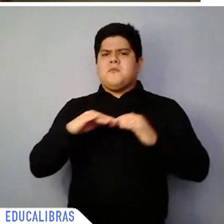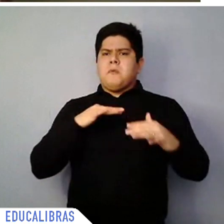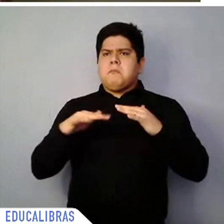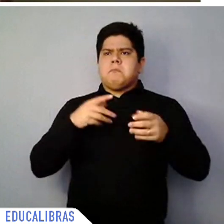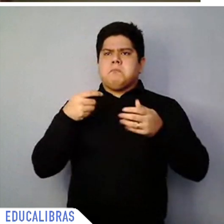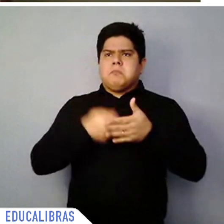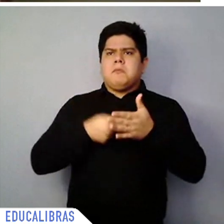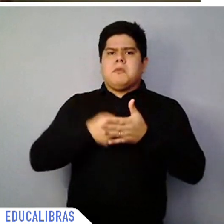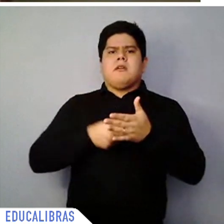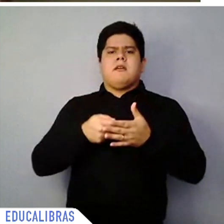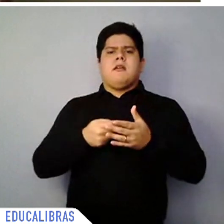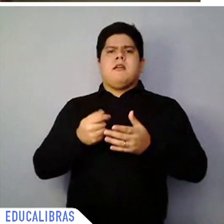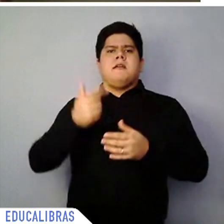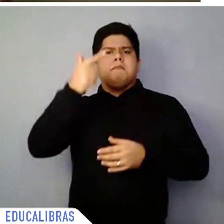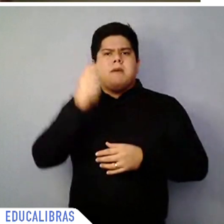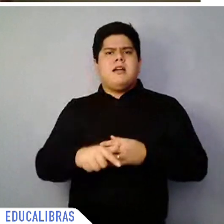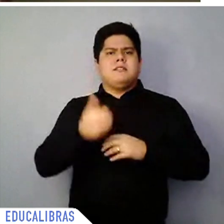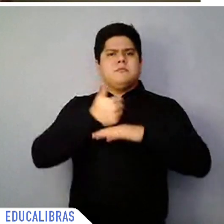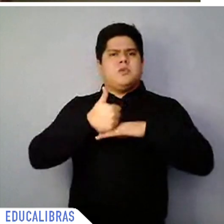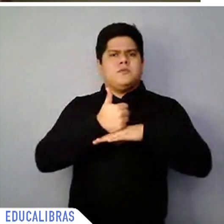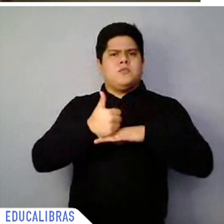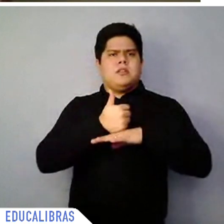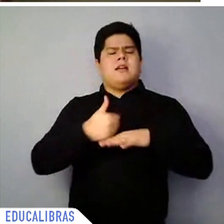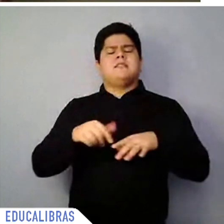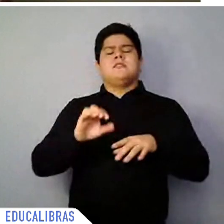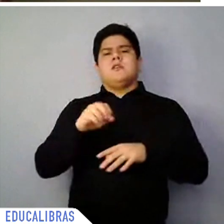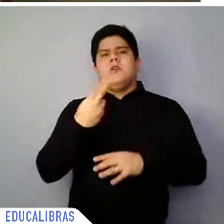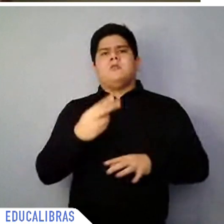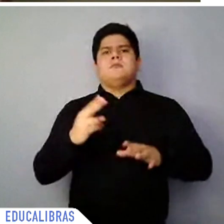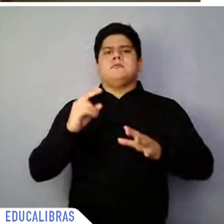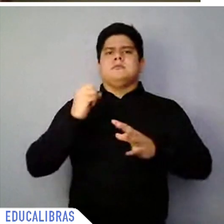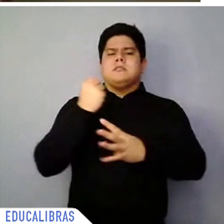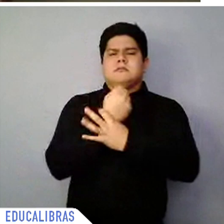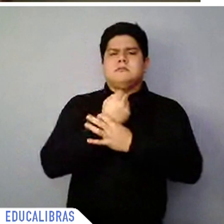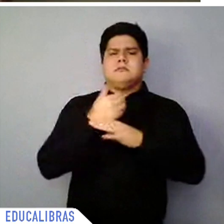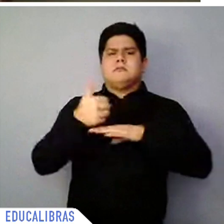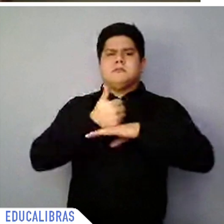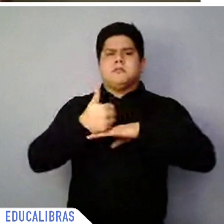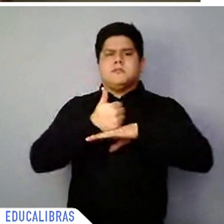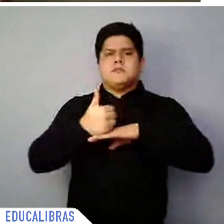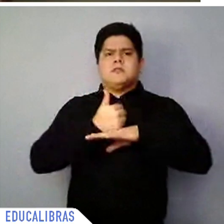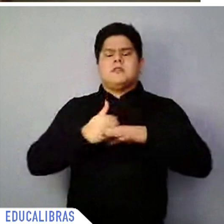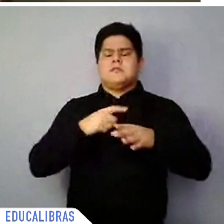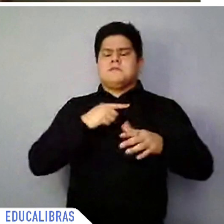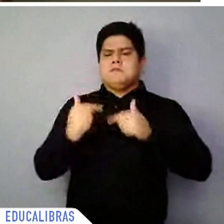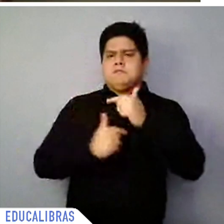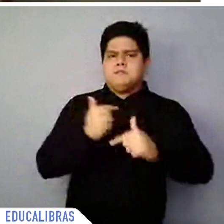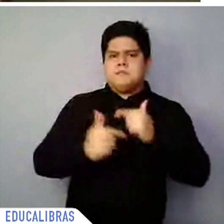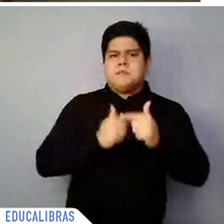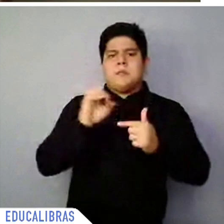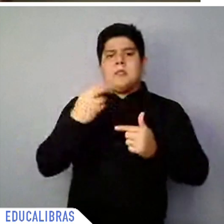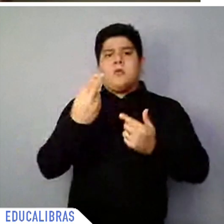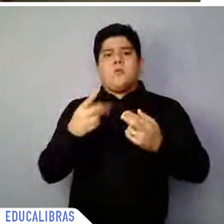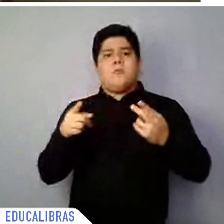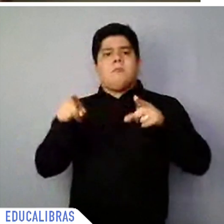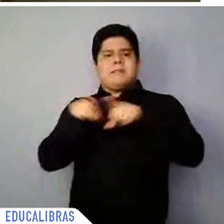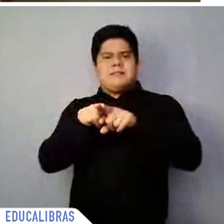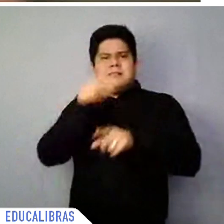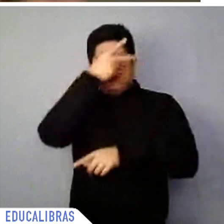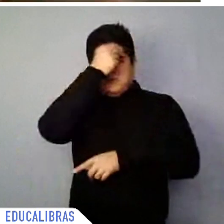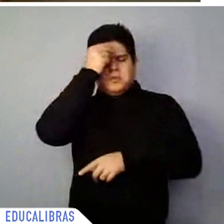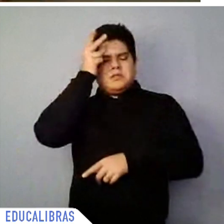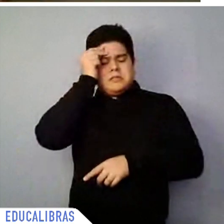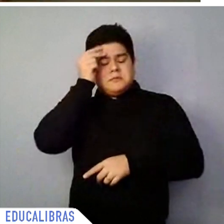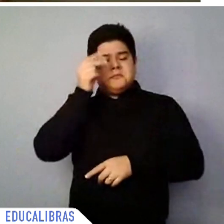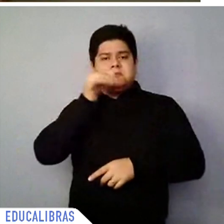year for them to move and do something, to ensure protection for professionals to act